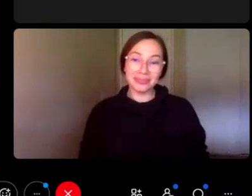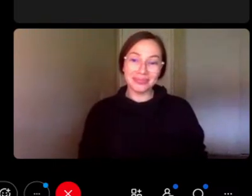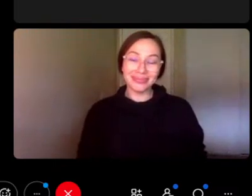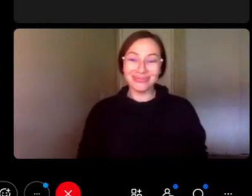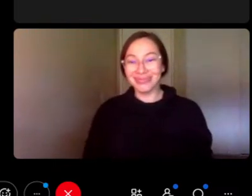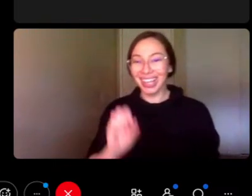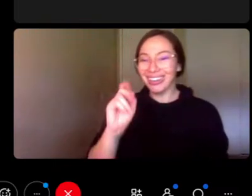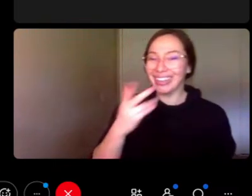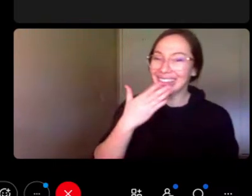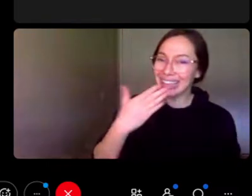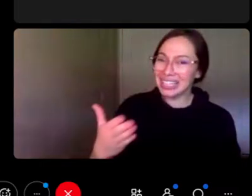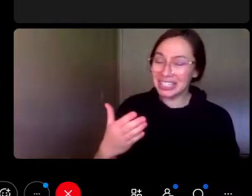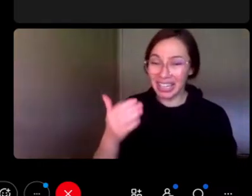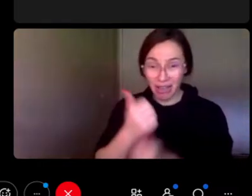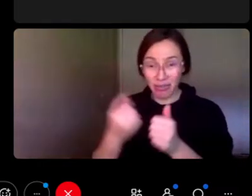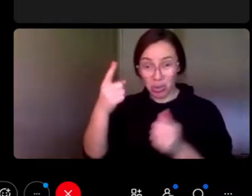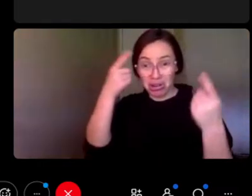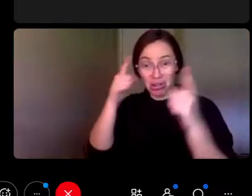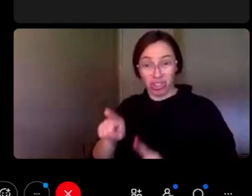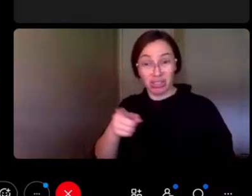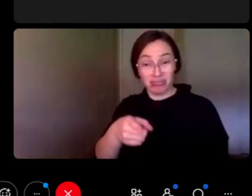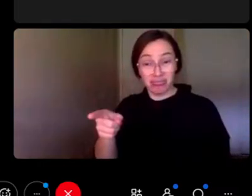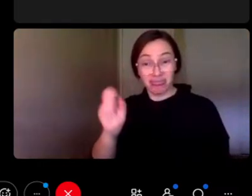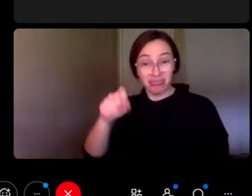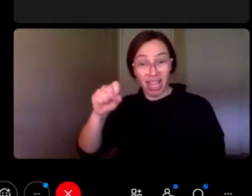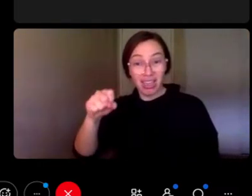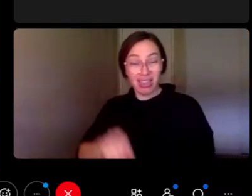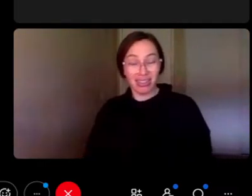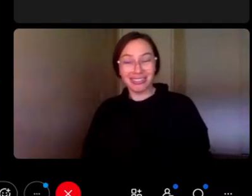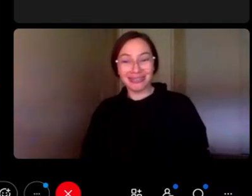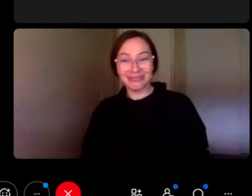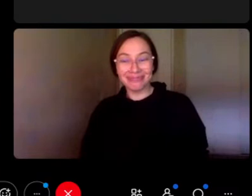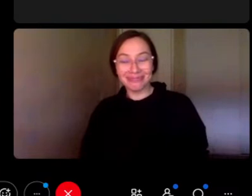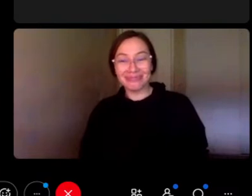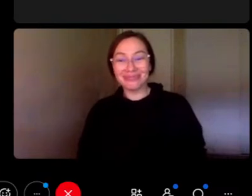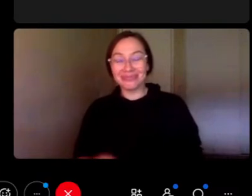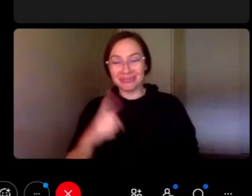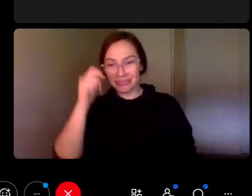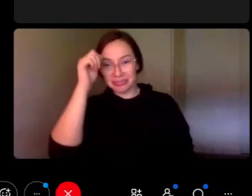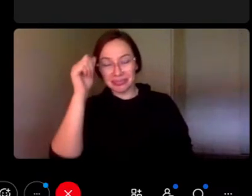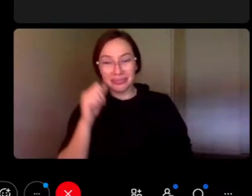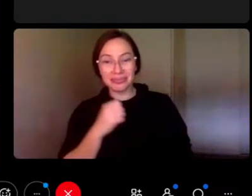Okay, thank you. Everybody agreed? I can give